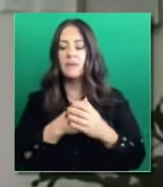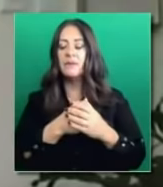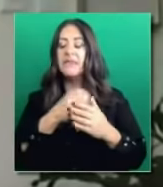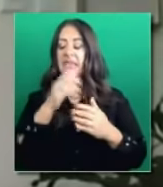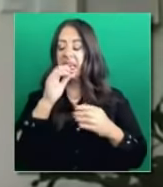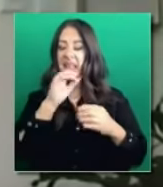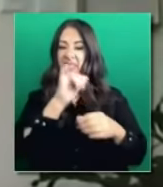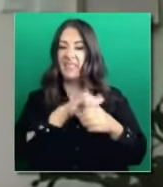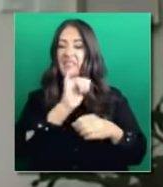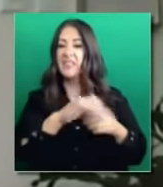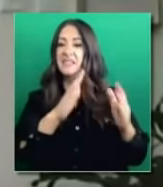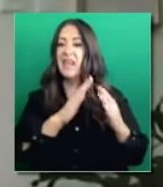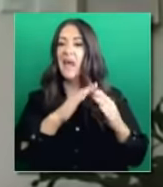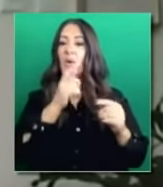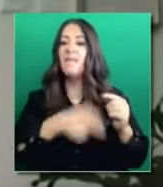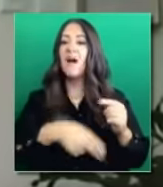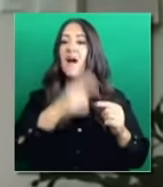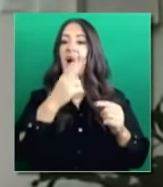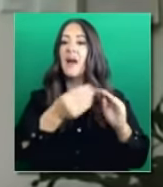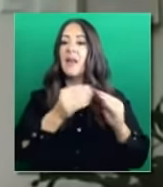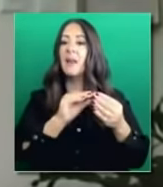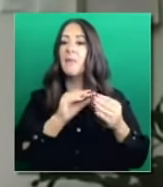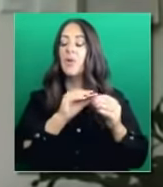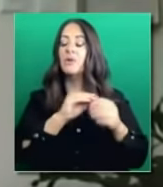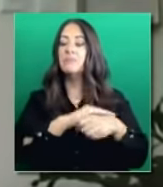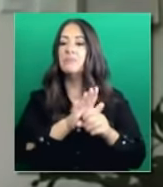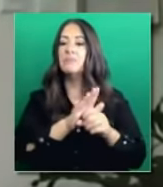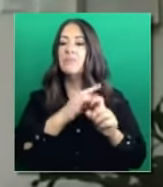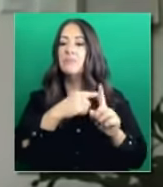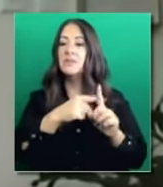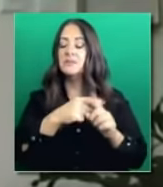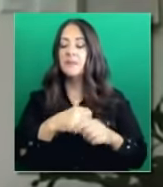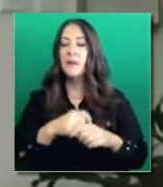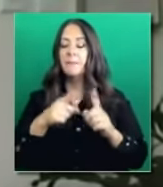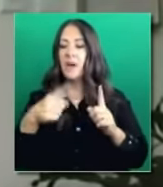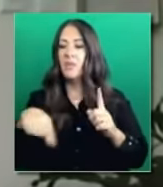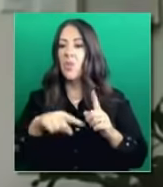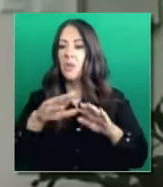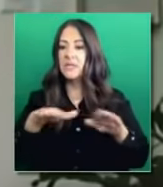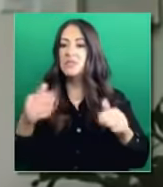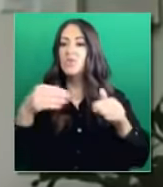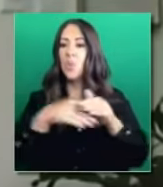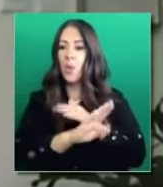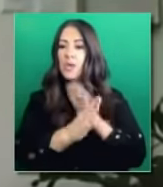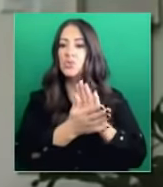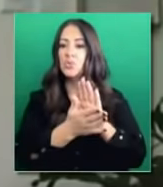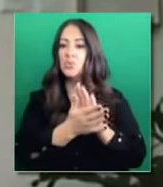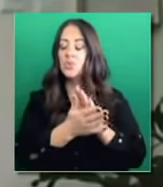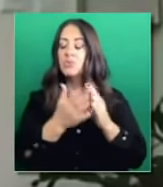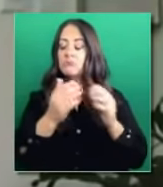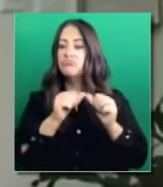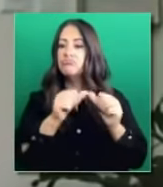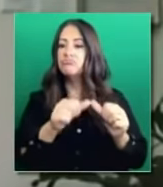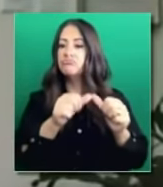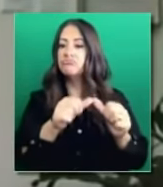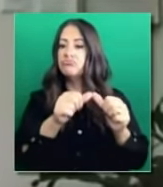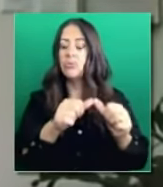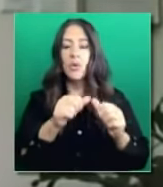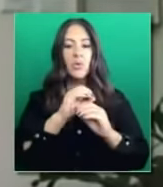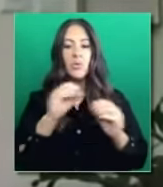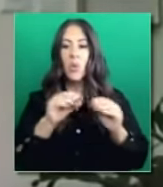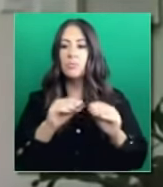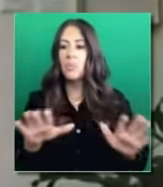of transmission, that they are going to school safely without transmission in the school. San Diego, for example, is a place